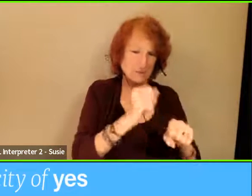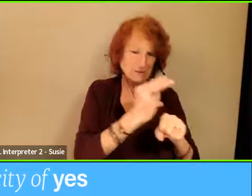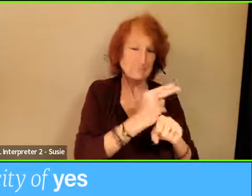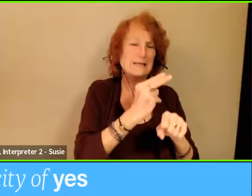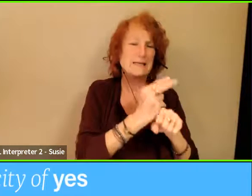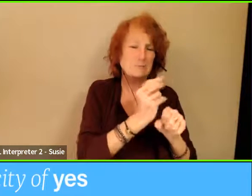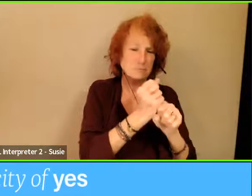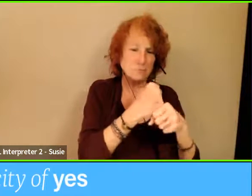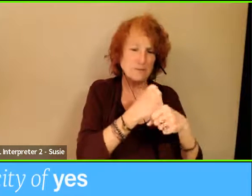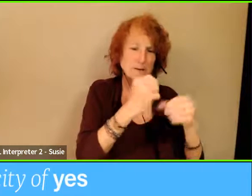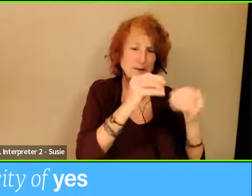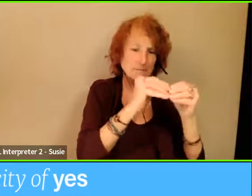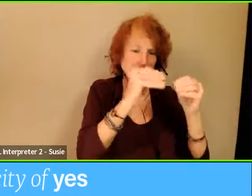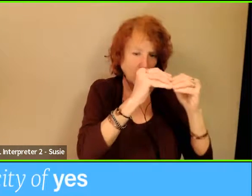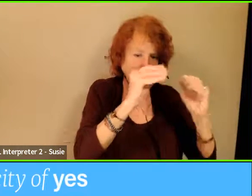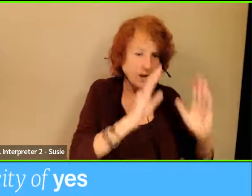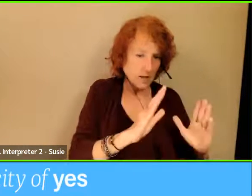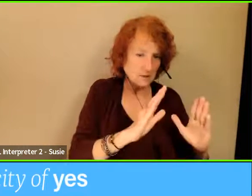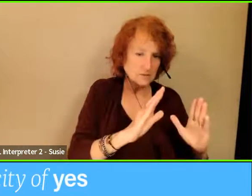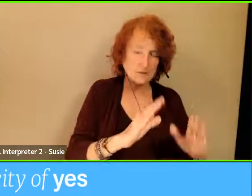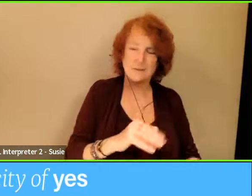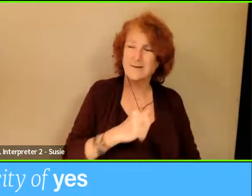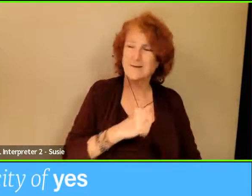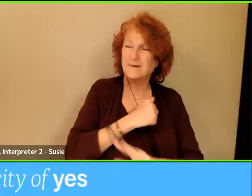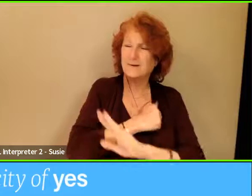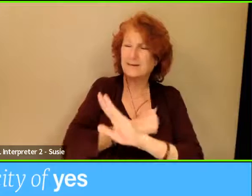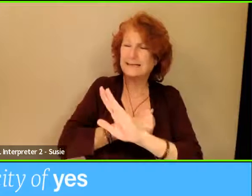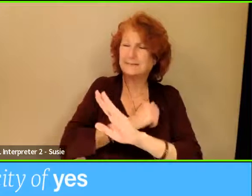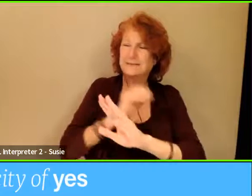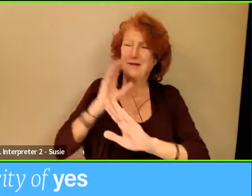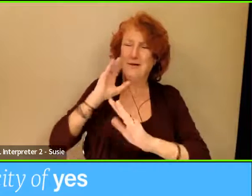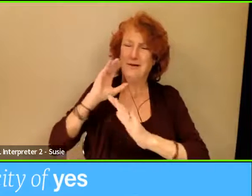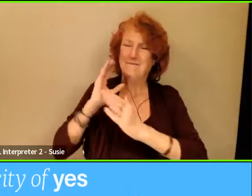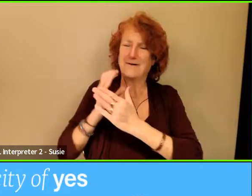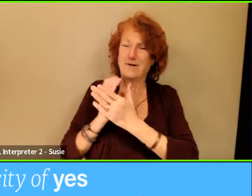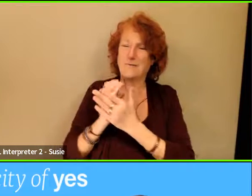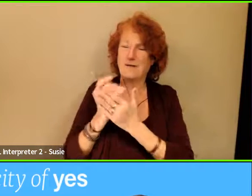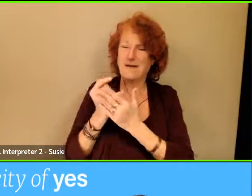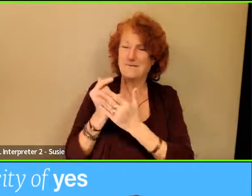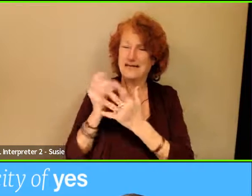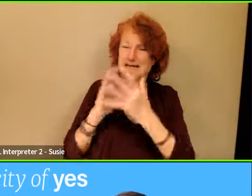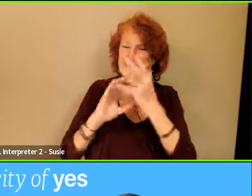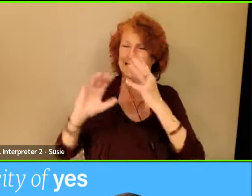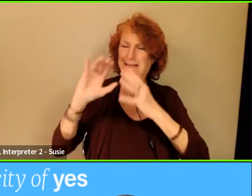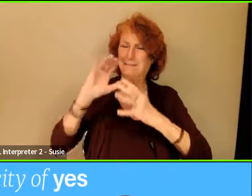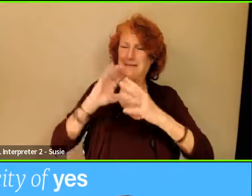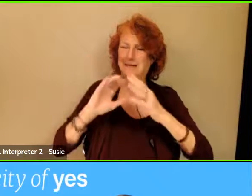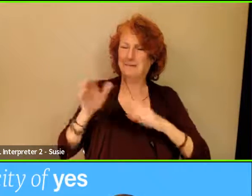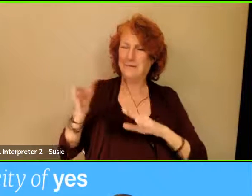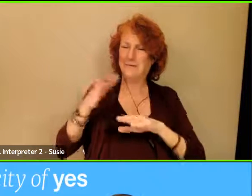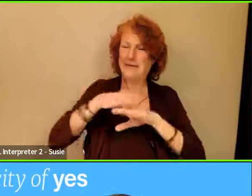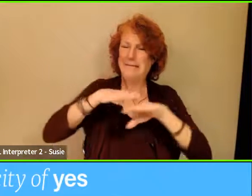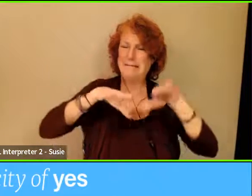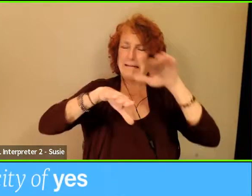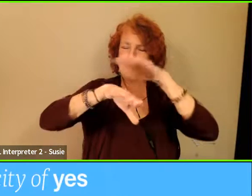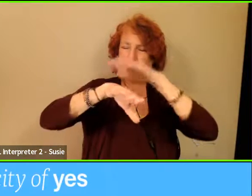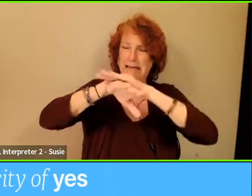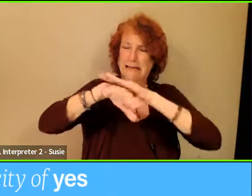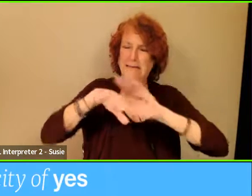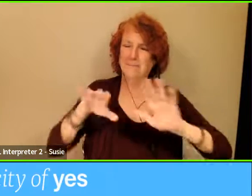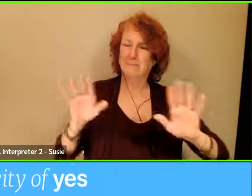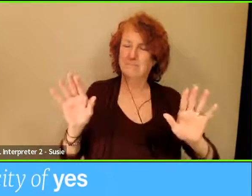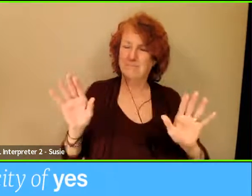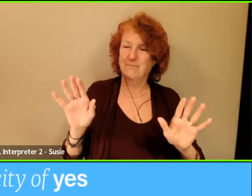for your comments, Lucy. Yeah, sorry if our graphic was a little confusing by superimposing 2 parking spots on a